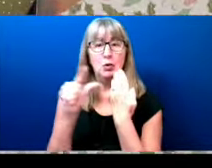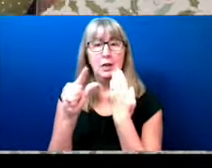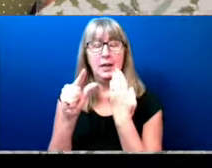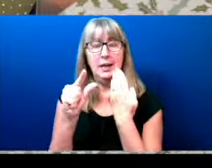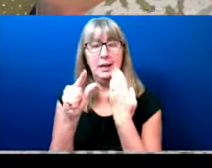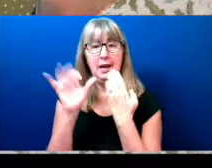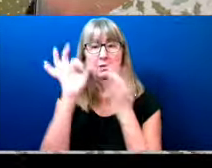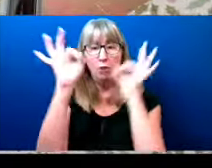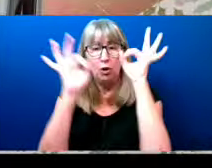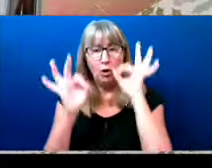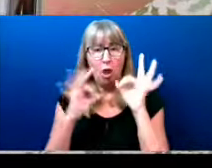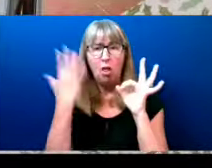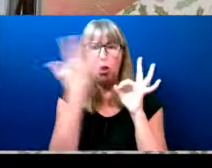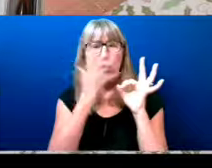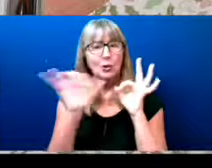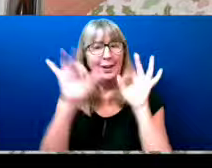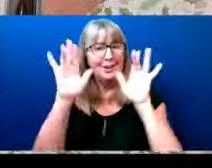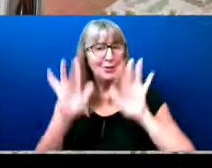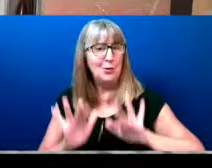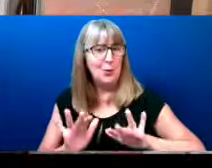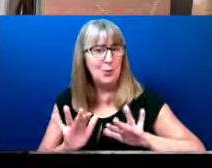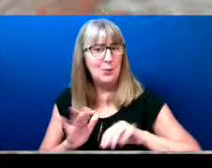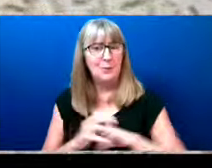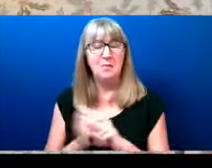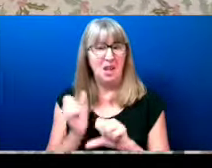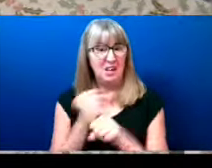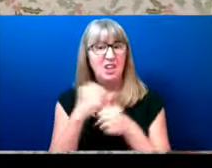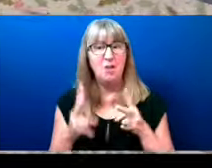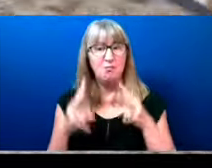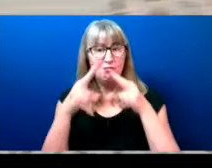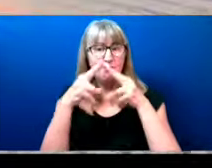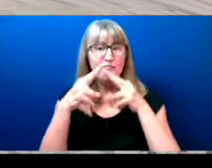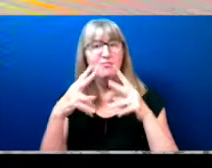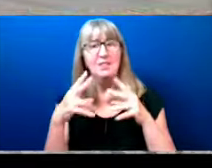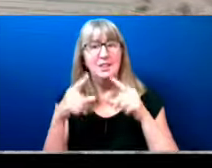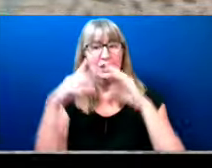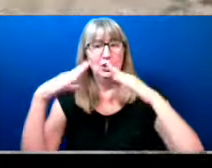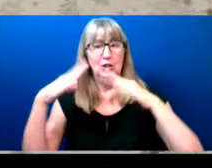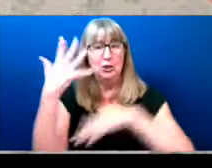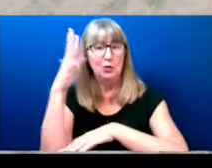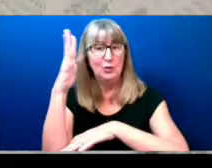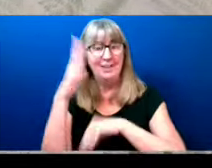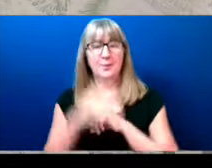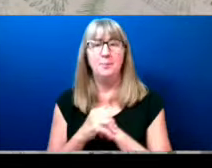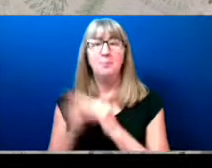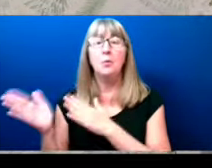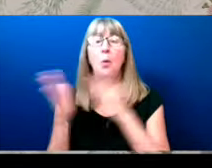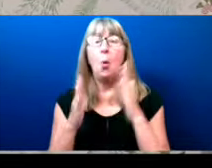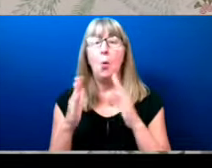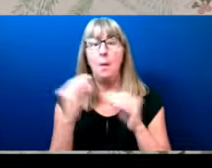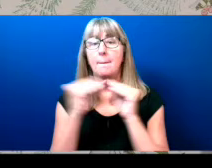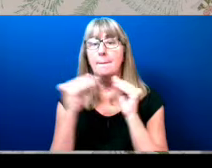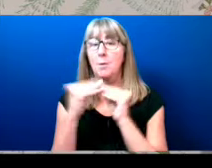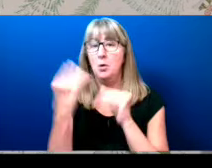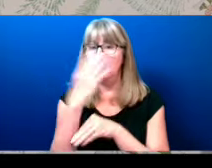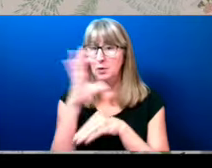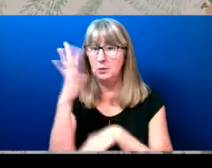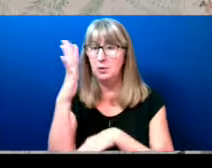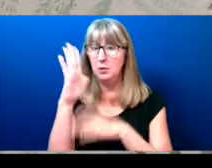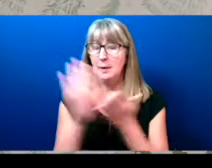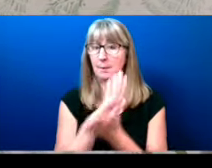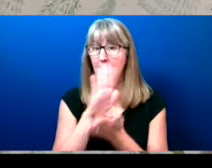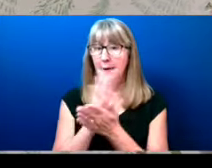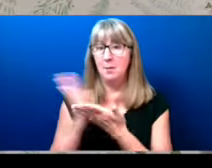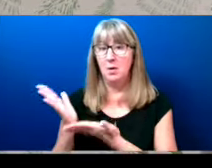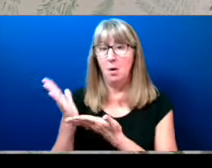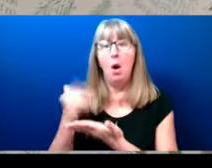making Christmas trees out of because it looks like snow coming down in front. The Christmas tree paper, which is just gorgeous by itself.